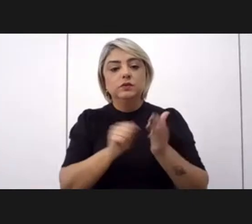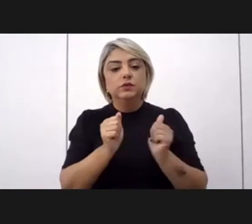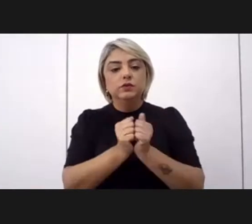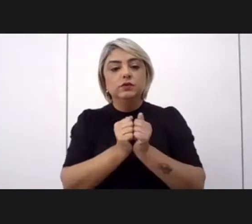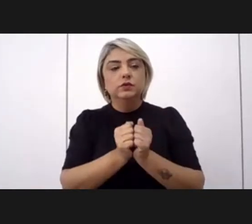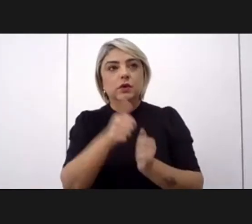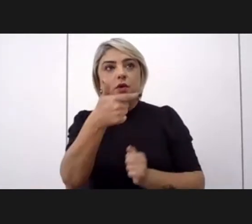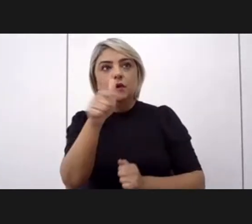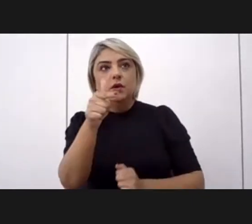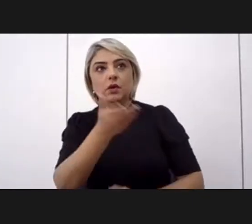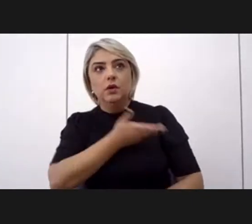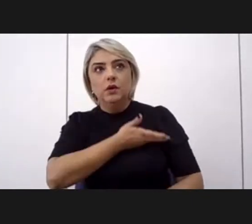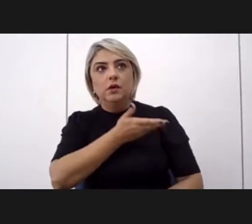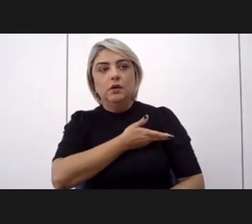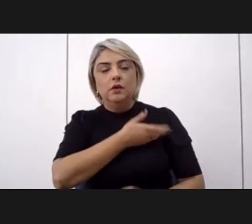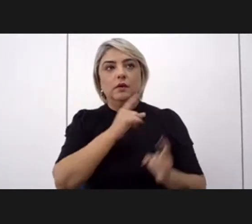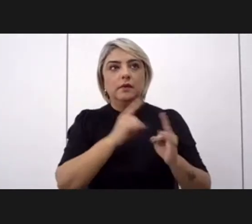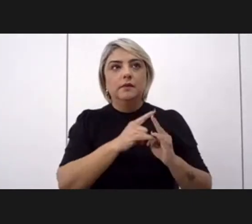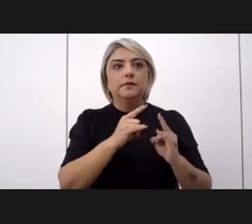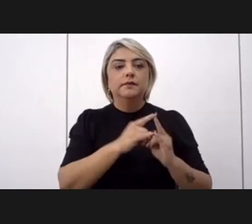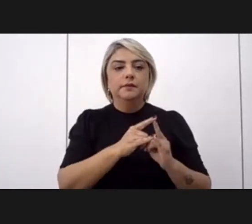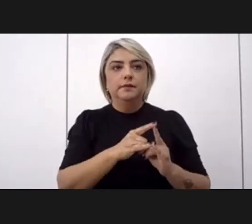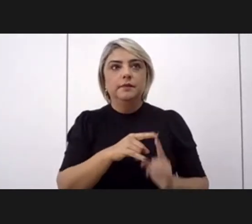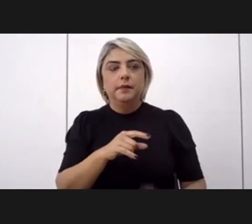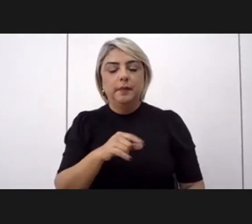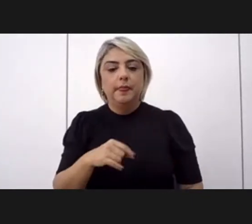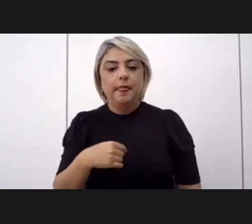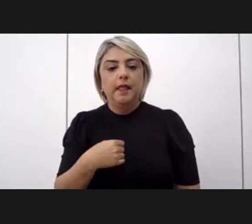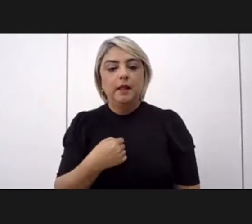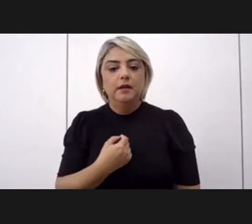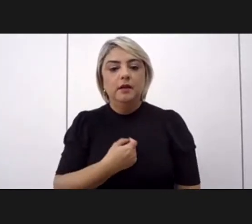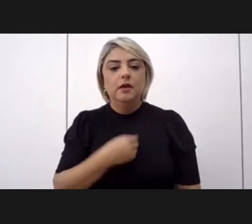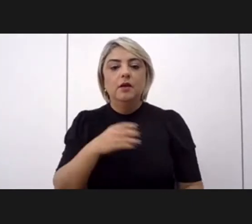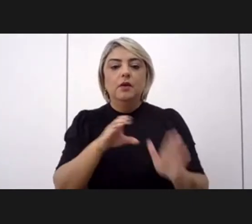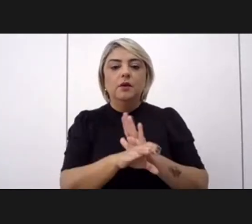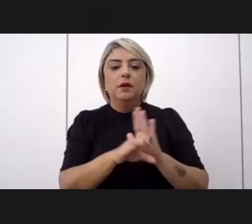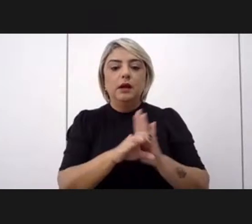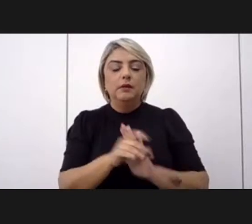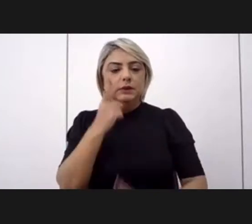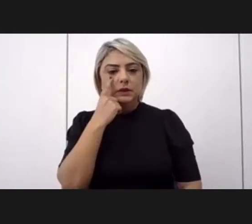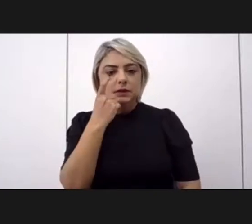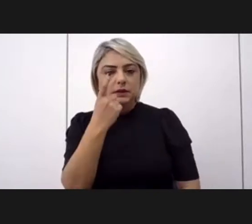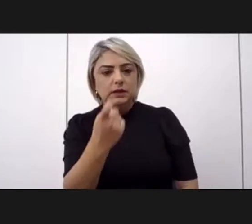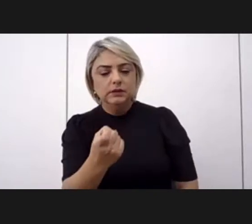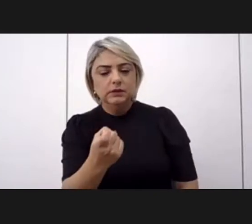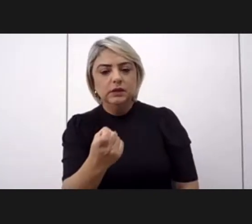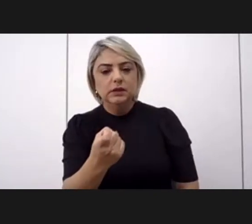Vigour, a very interesting chapter on law and